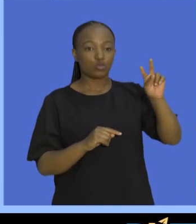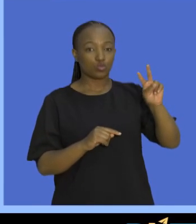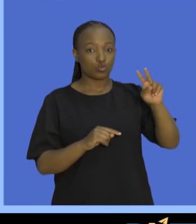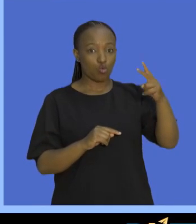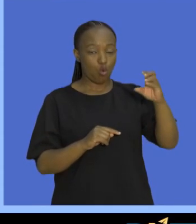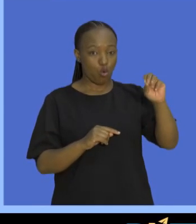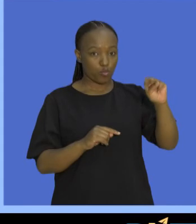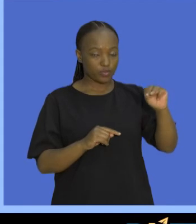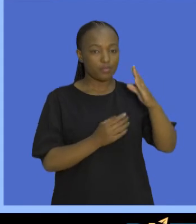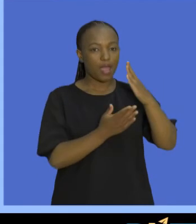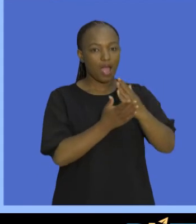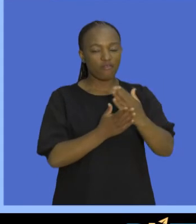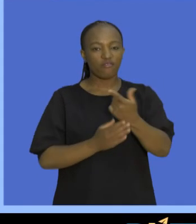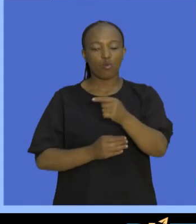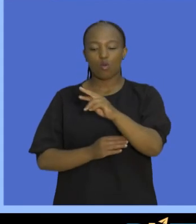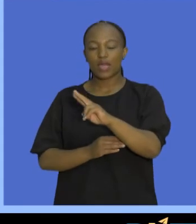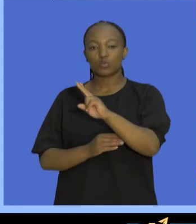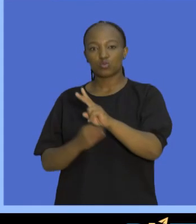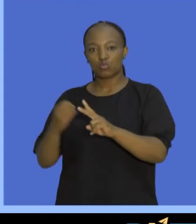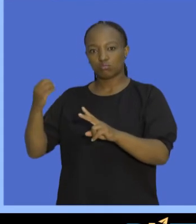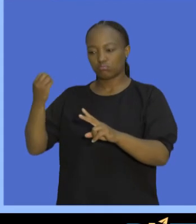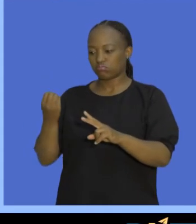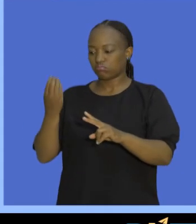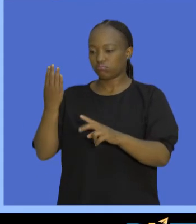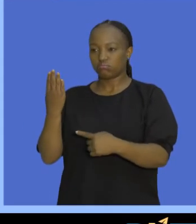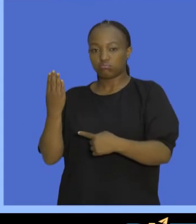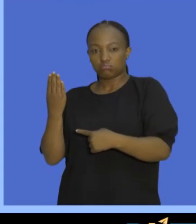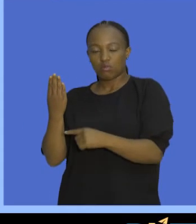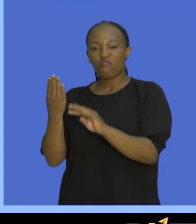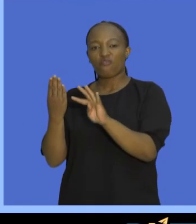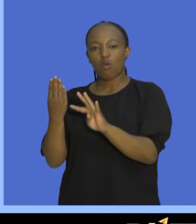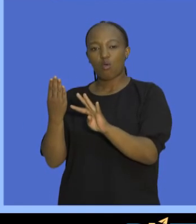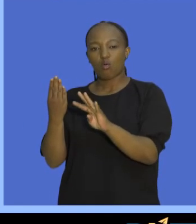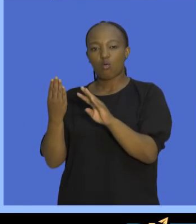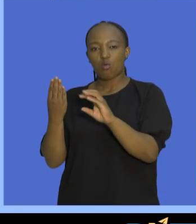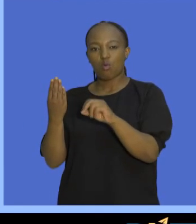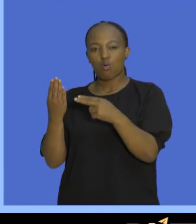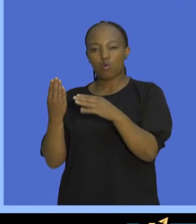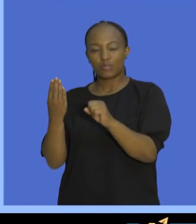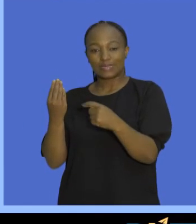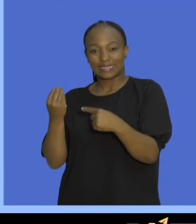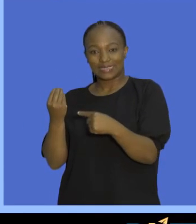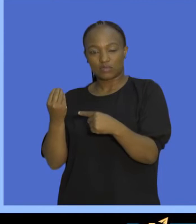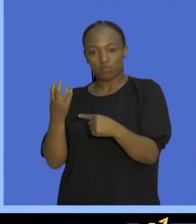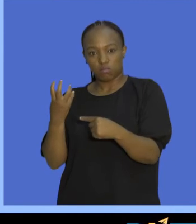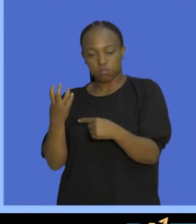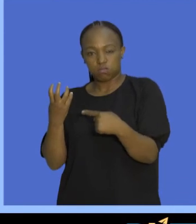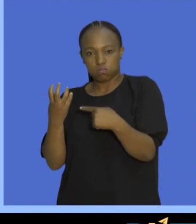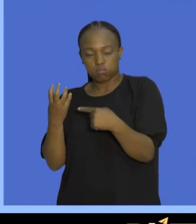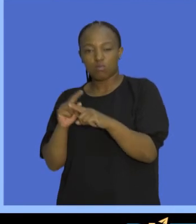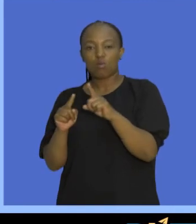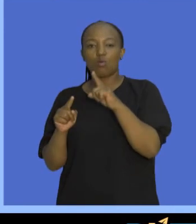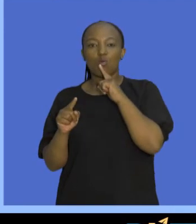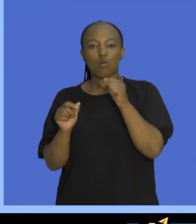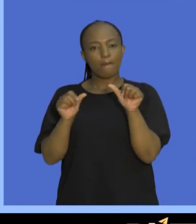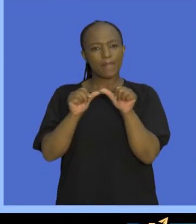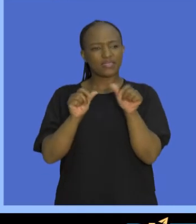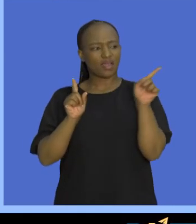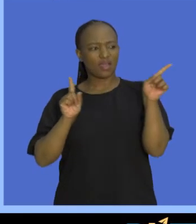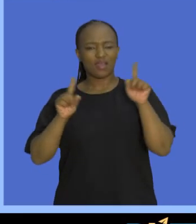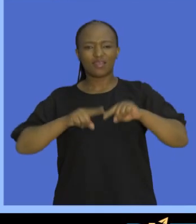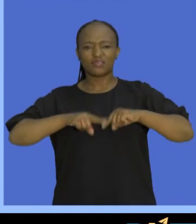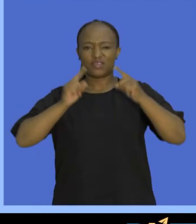is half that of R2, which is 4 ohms. Okay, so now we want to measure the potential difference across each